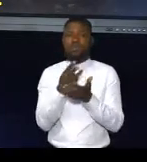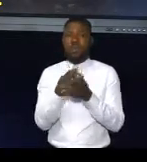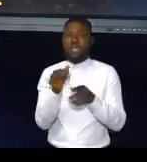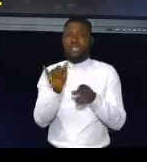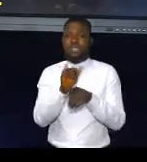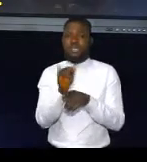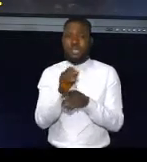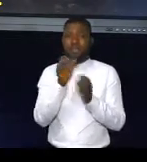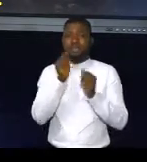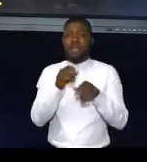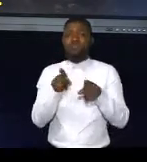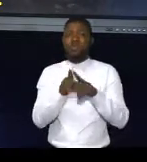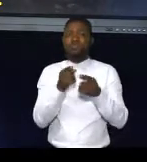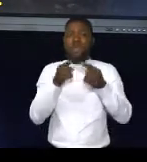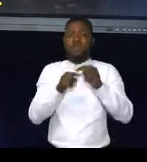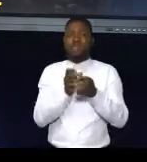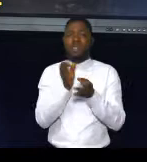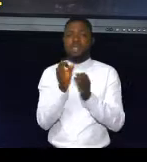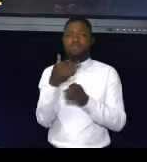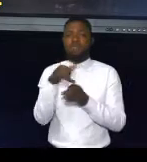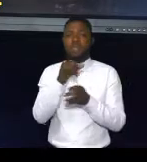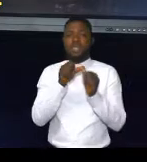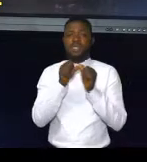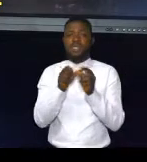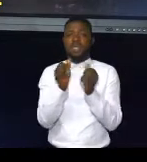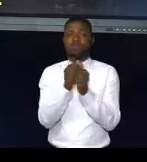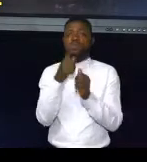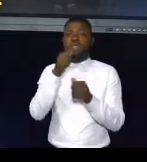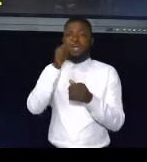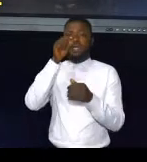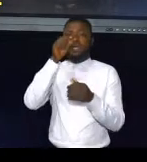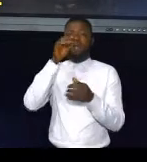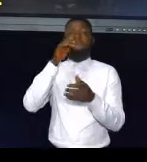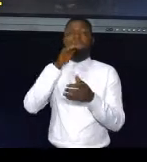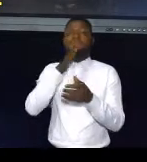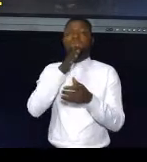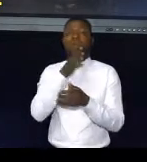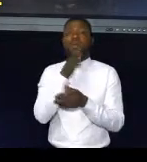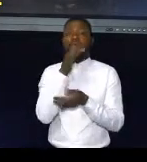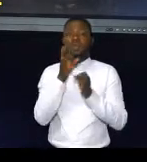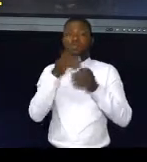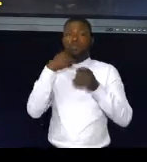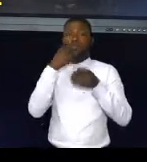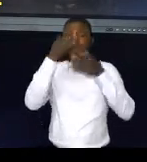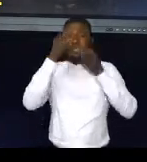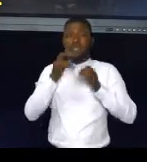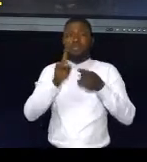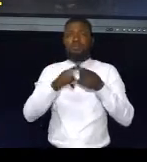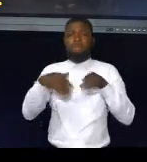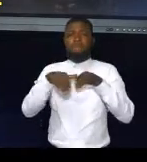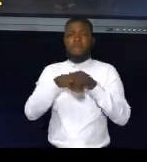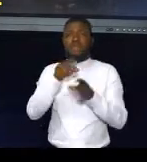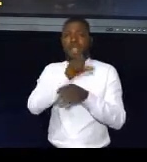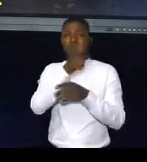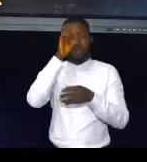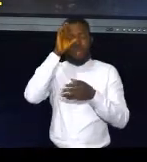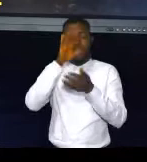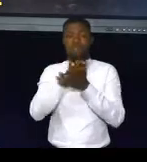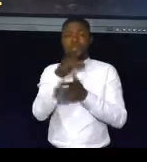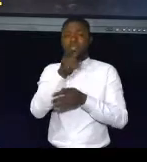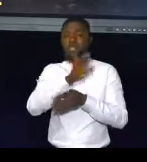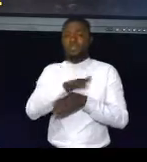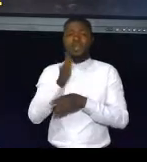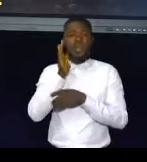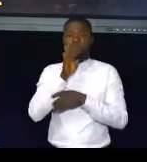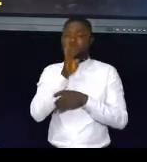The same can also happen if they stay with the mother who decides to marry another husband. So the children will